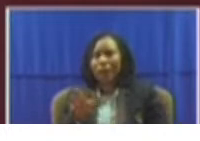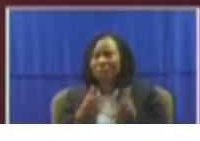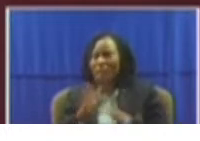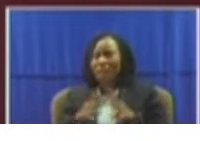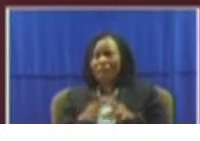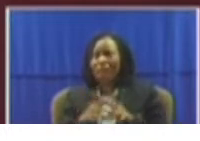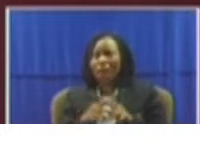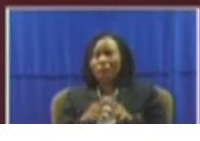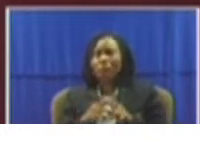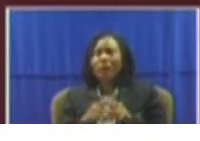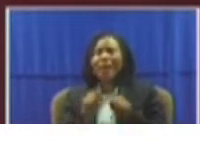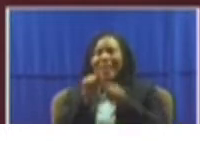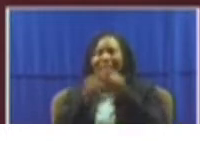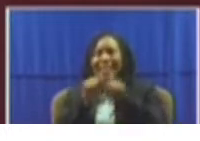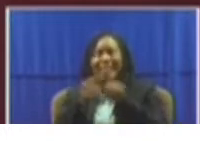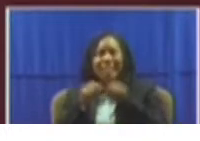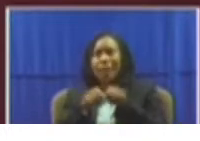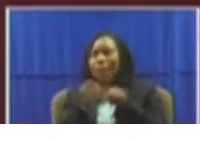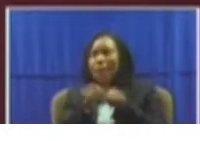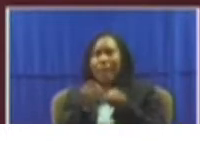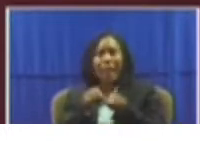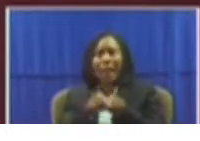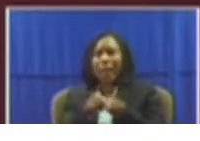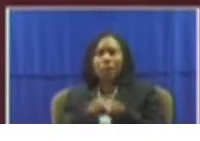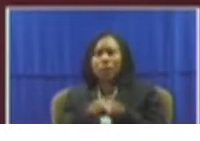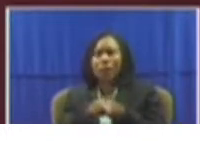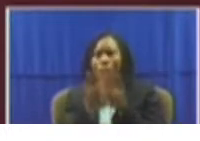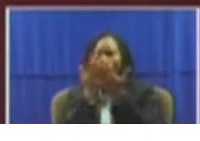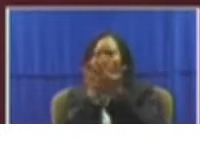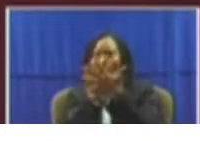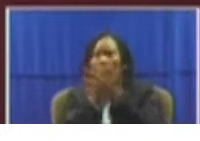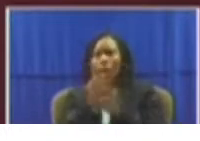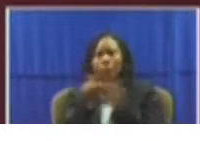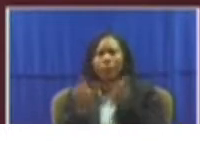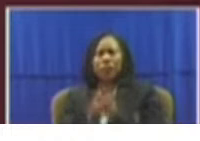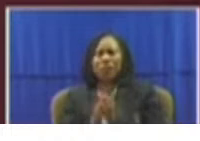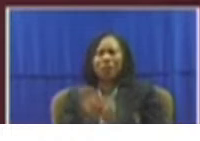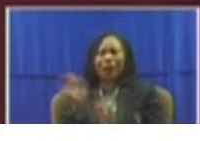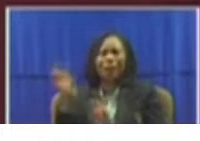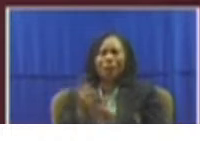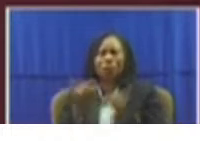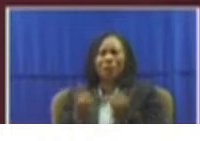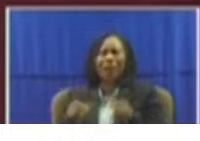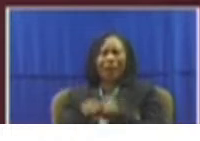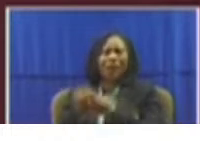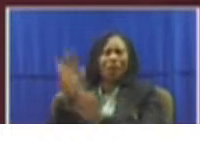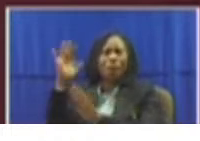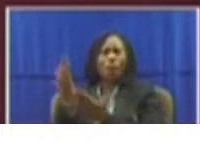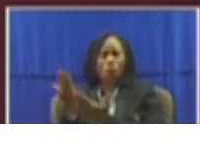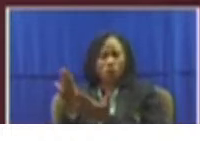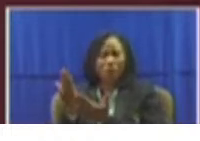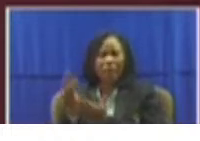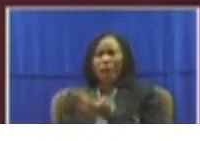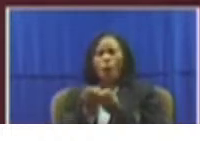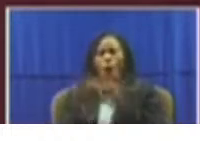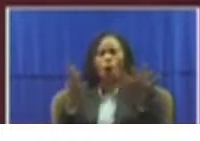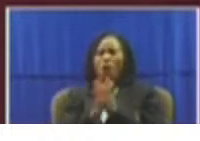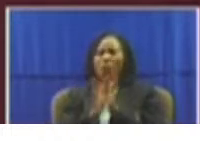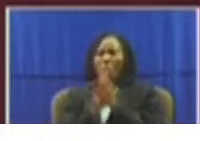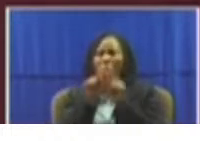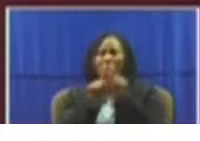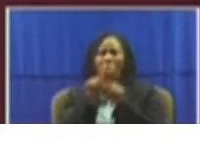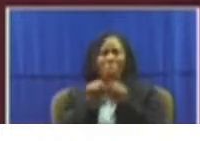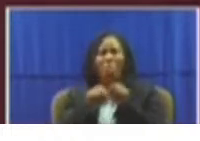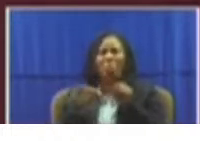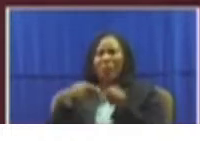Destructive criticism coming from the sponsors of the motion for today's debate. This aggressive onslaught of criticism is not founded